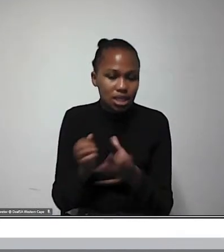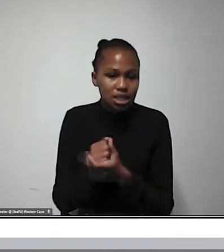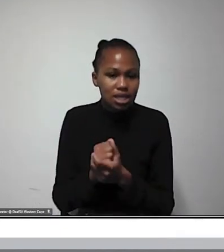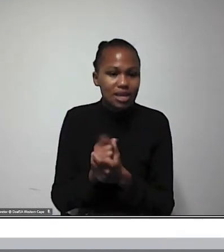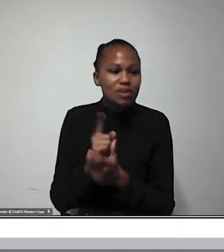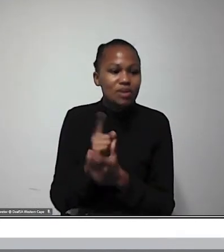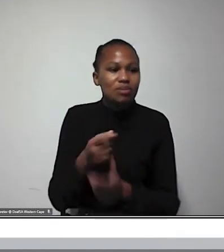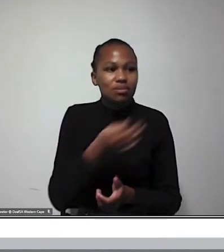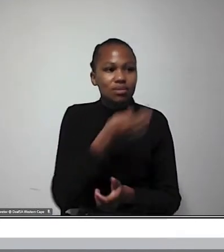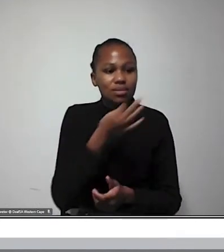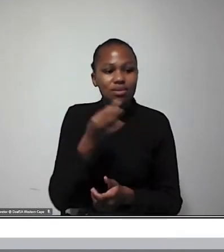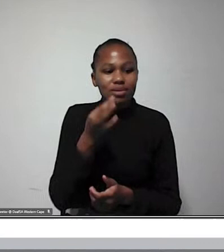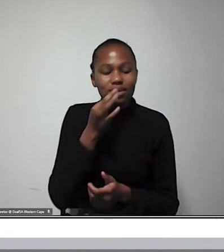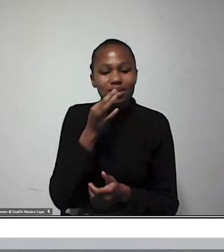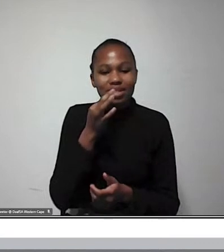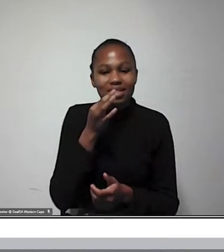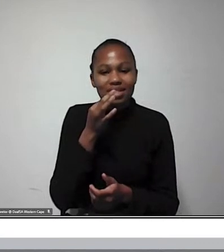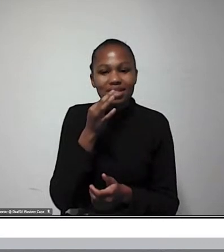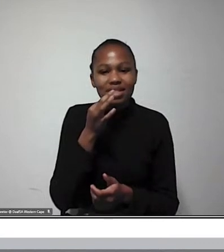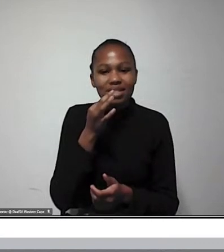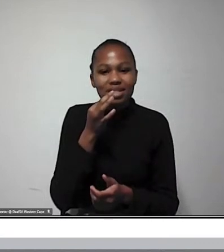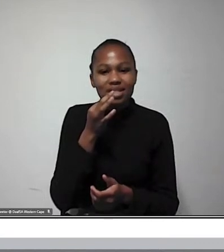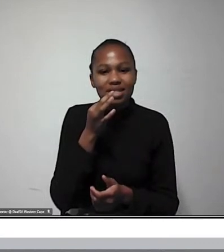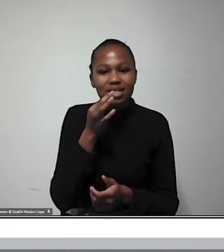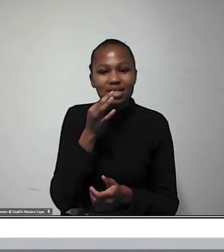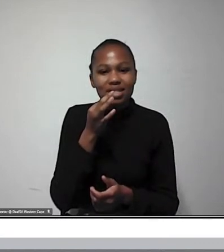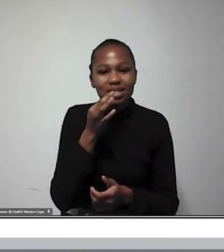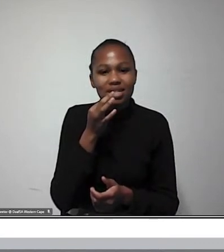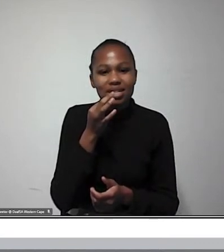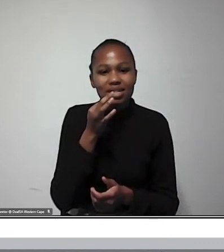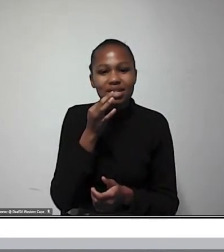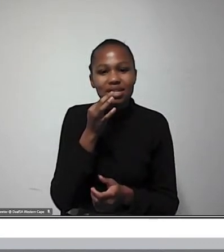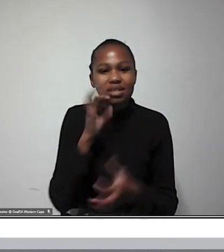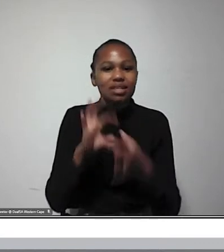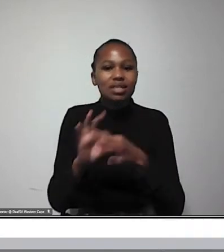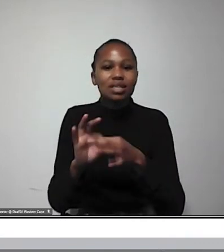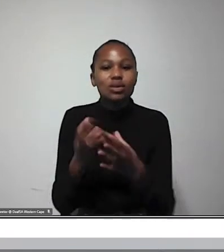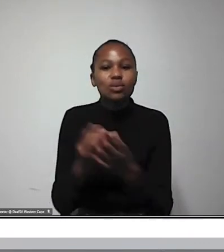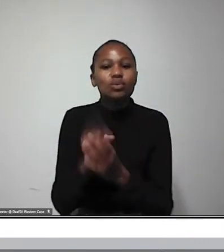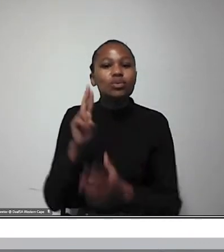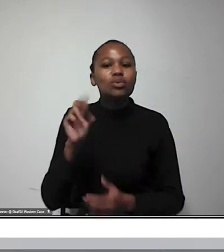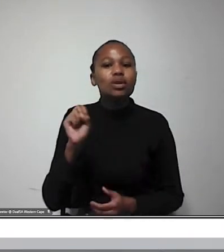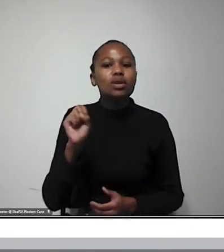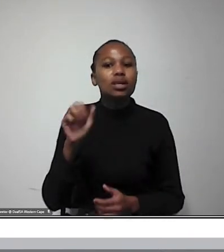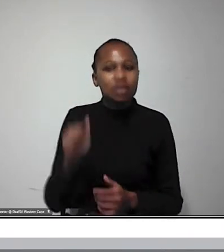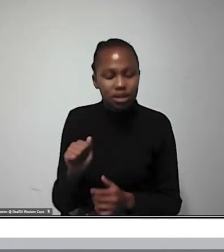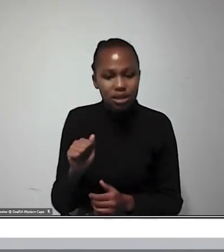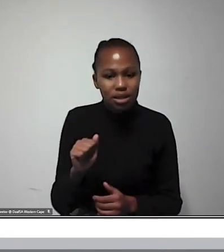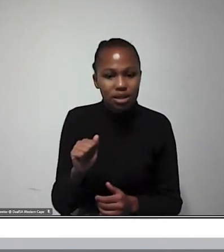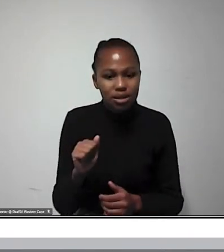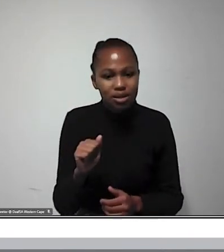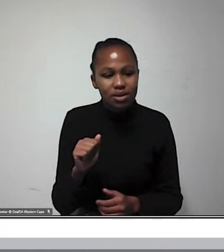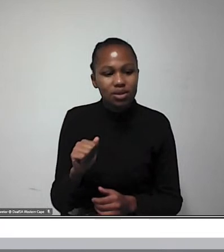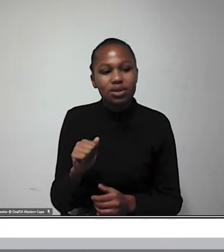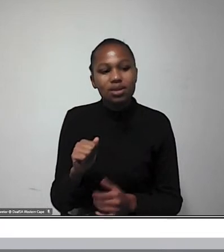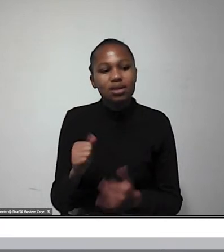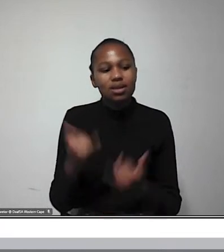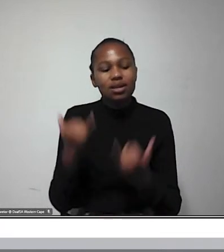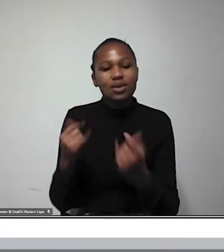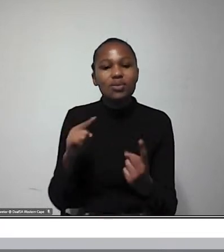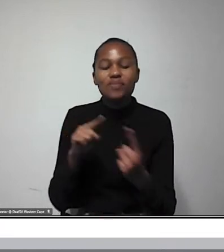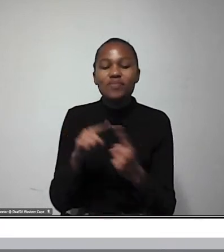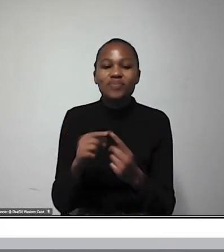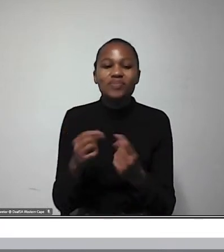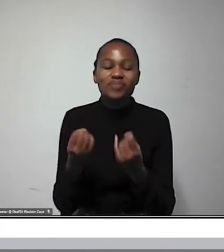said, but has been implied, is that, of course, the relationship with the USA is strained. And that is due to a number